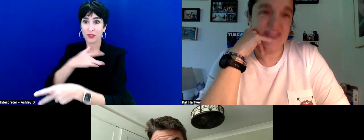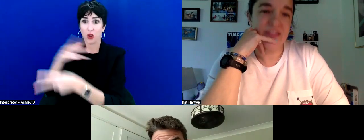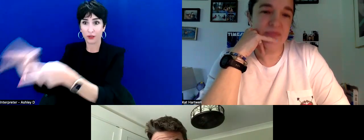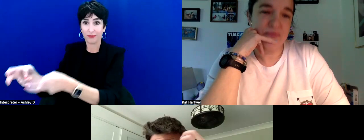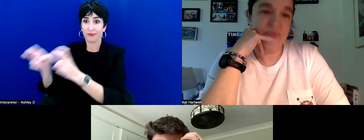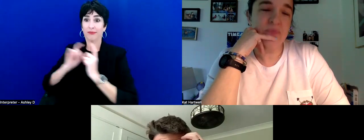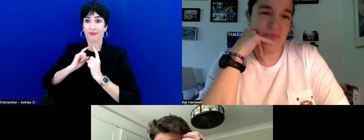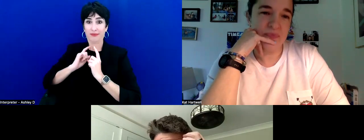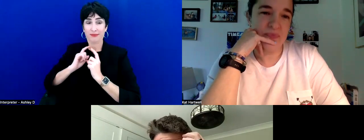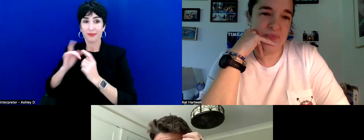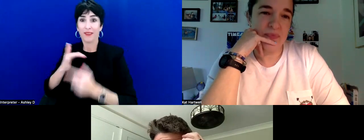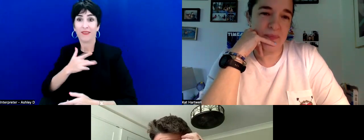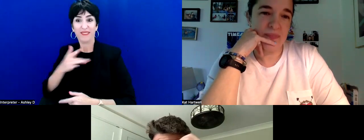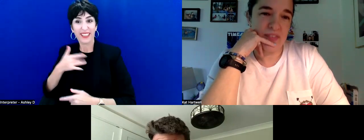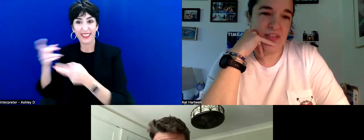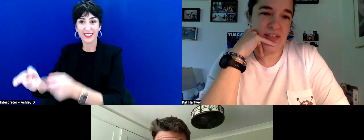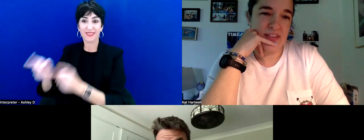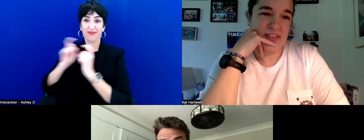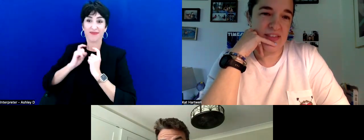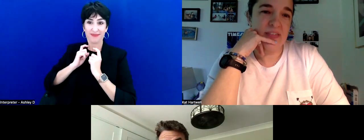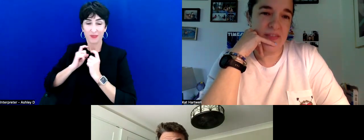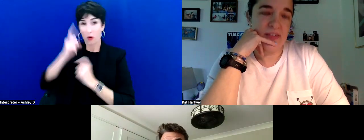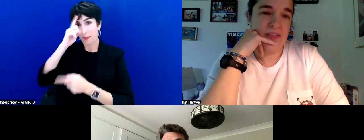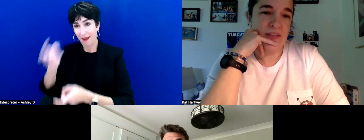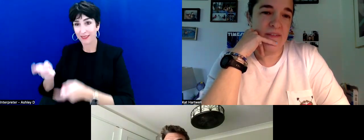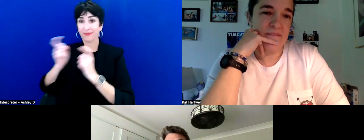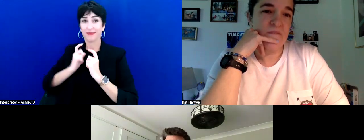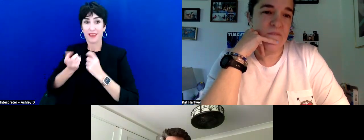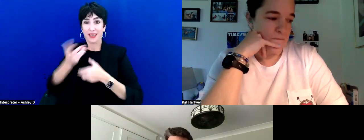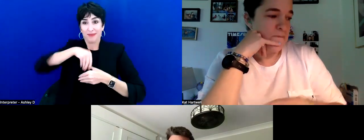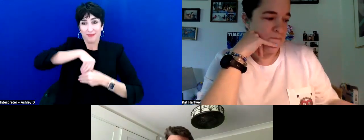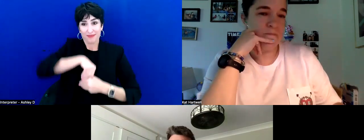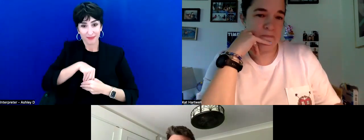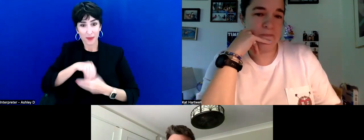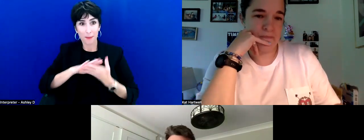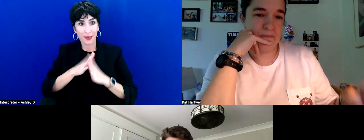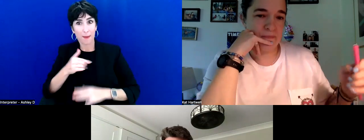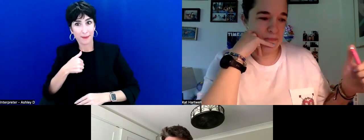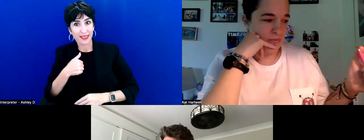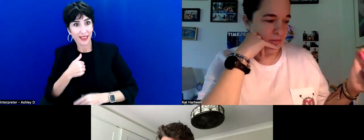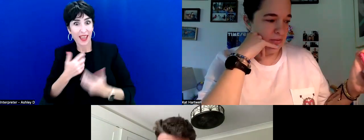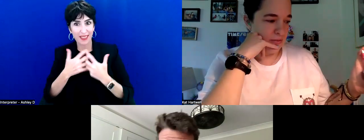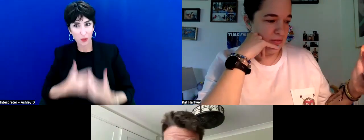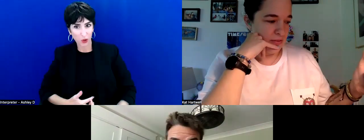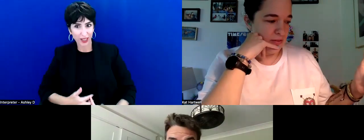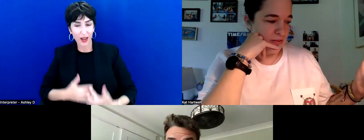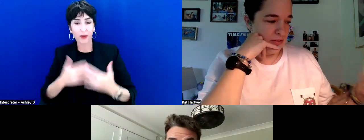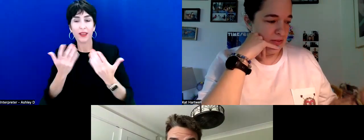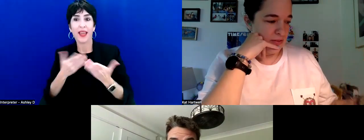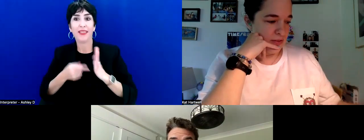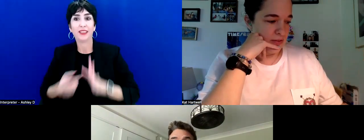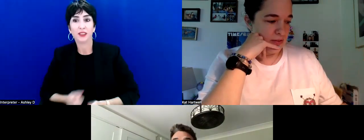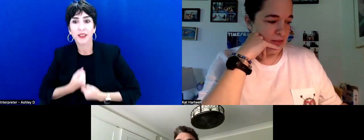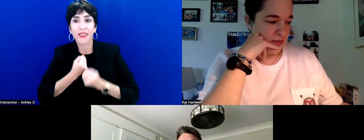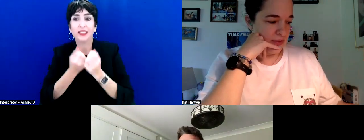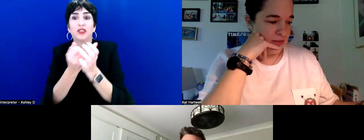feelings, take someone else's mindset and make it our own, and then work it on the inside and then bring it back